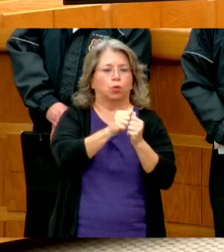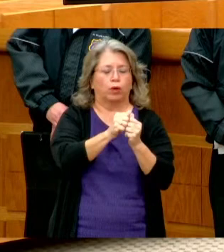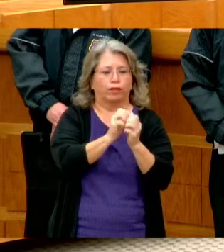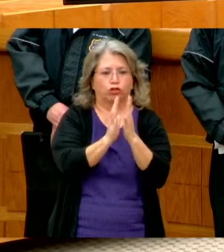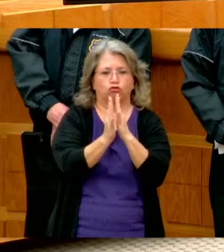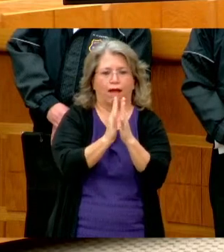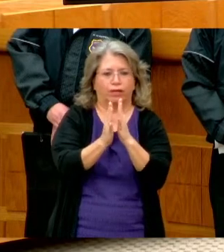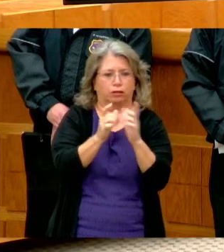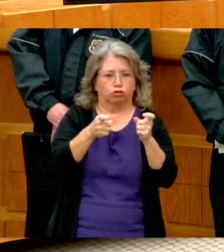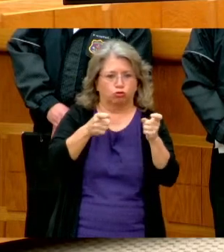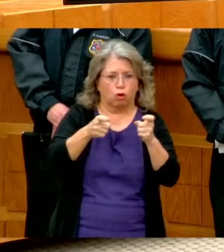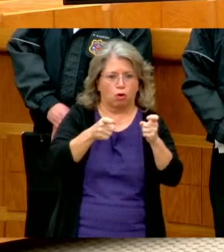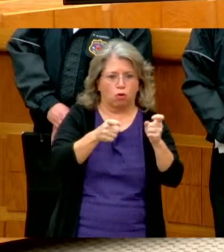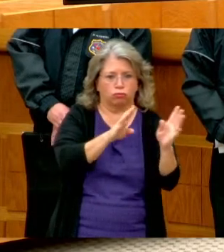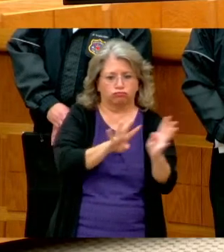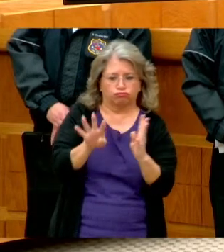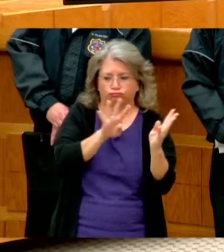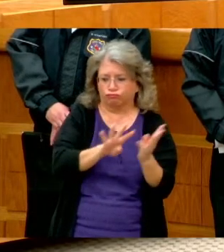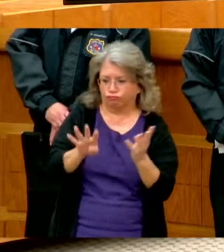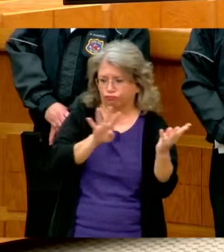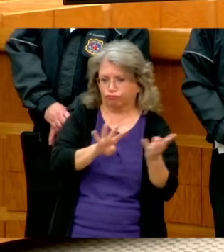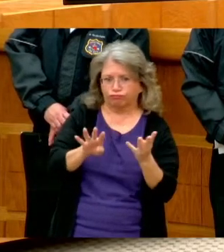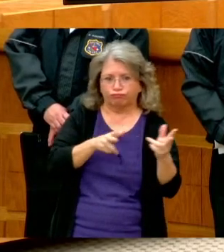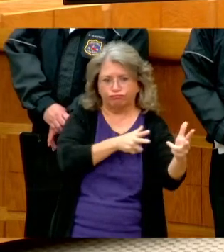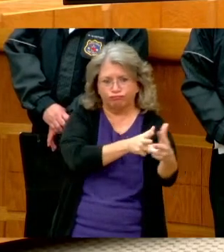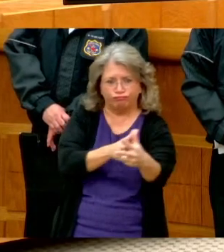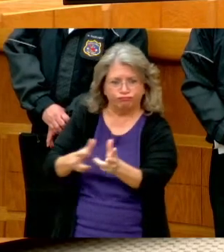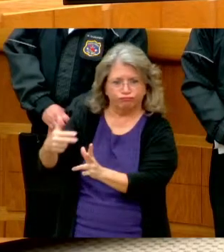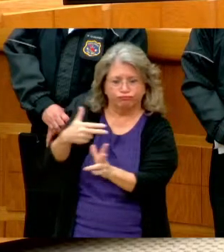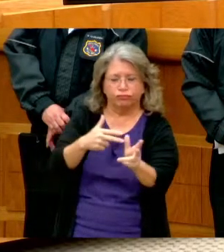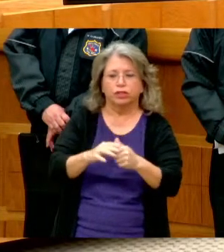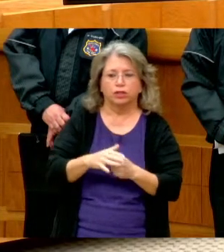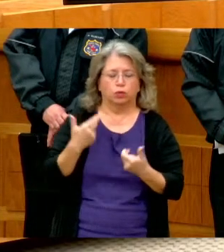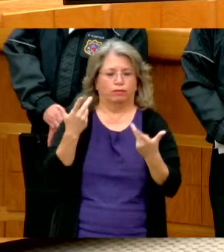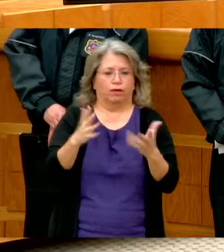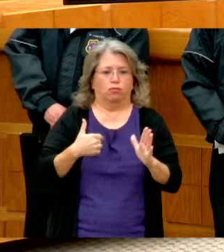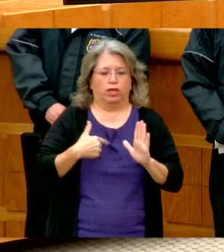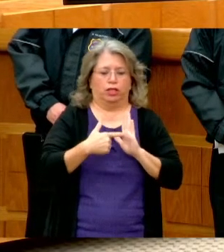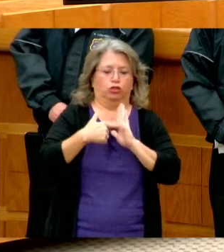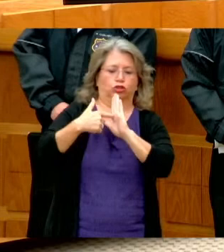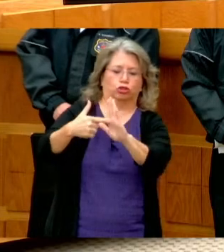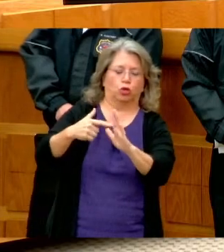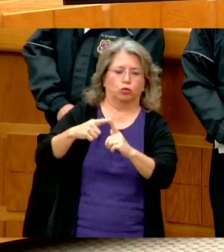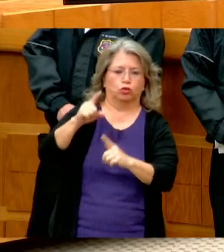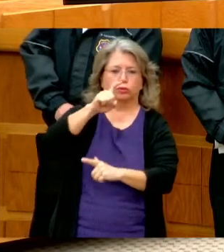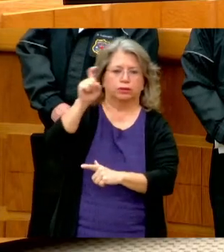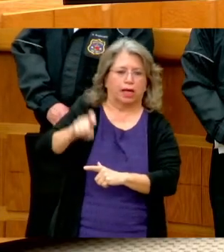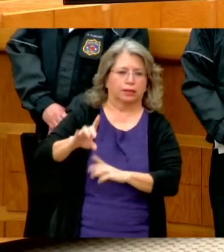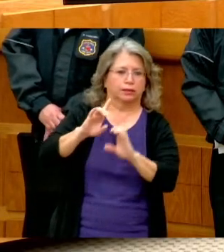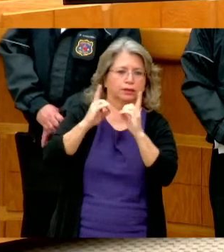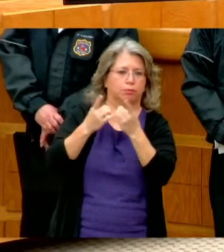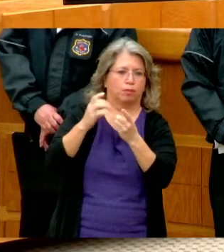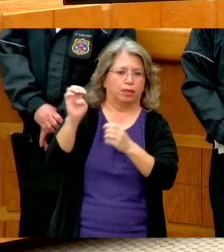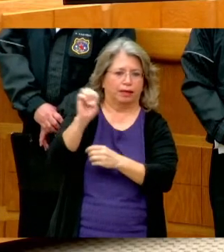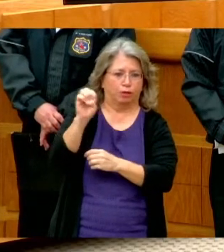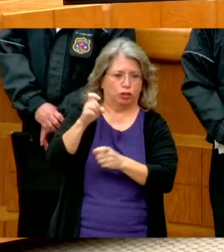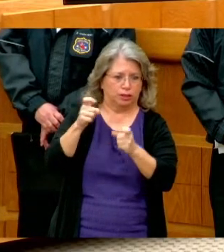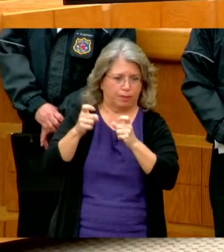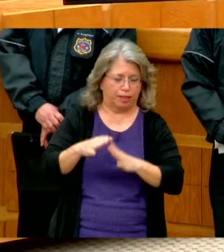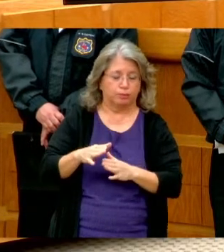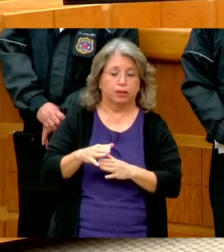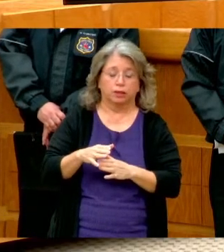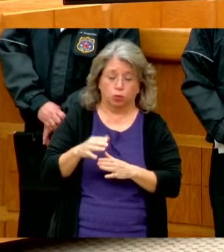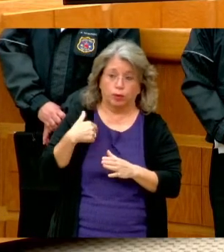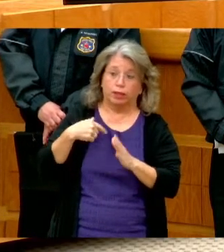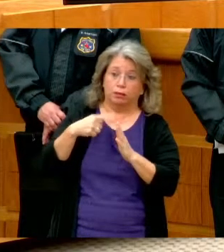And so we've demonstrated to the state of Texas, to Texas Division of Emergency Management, that we not only have a need